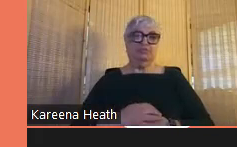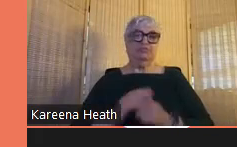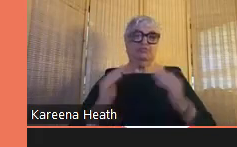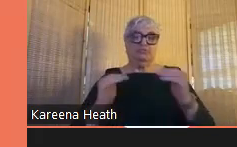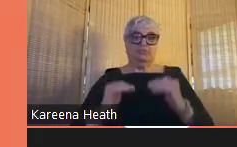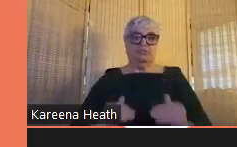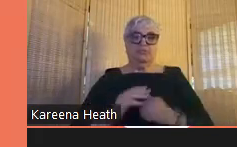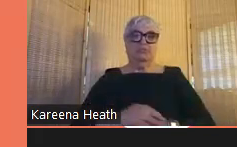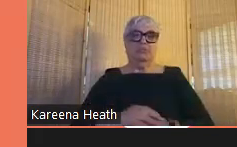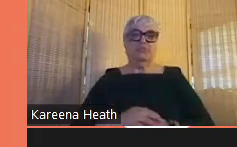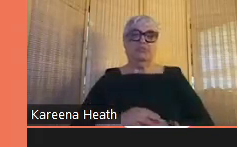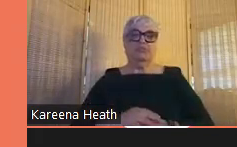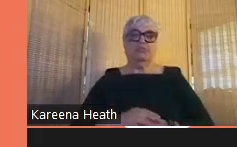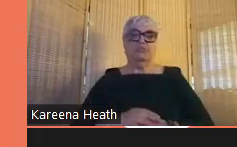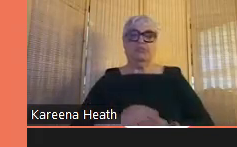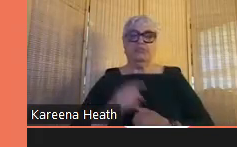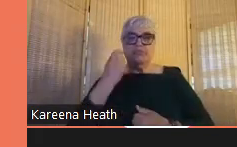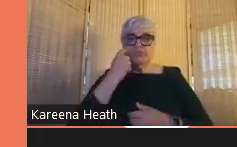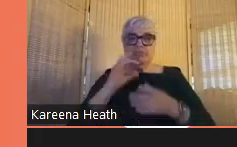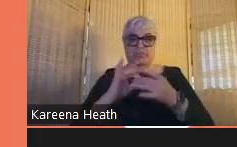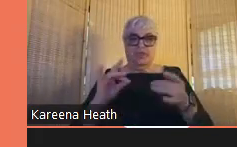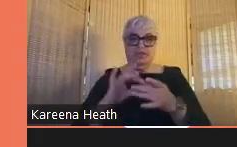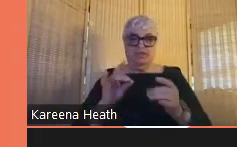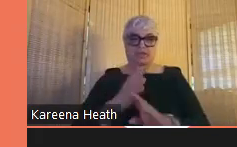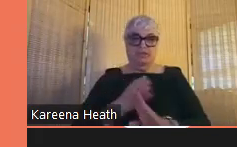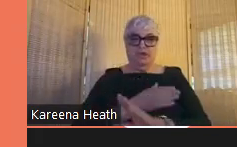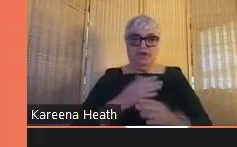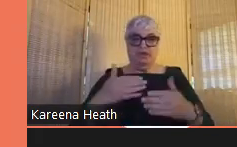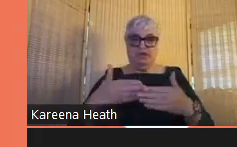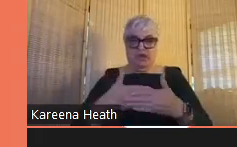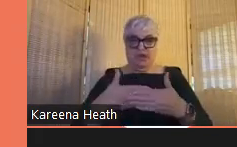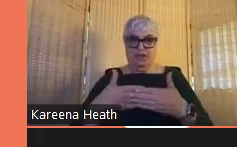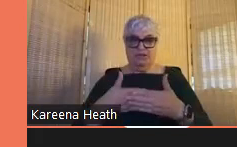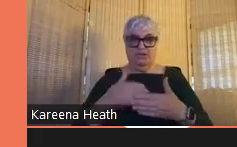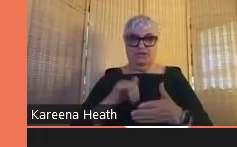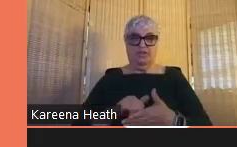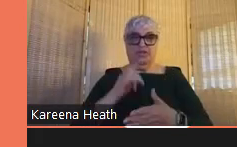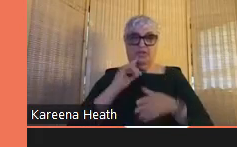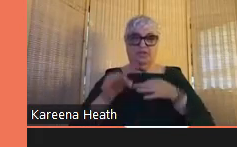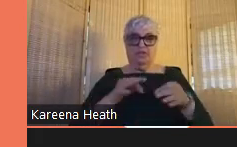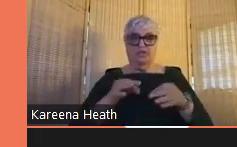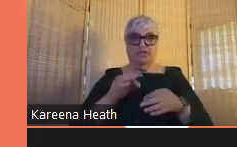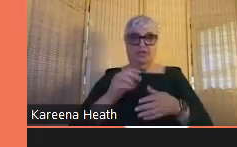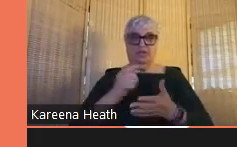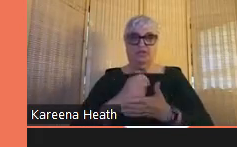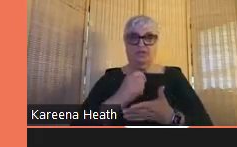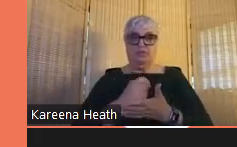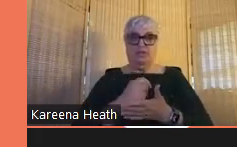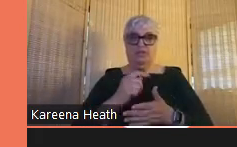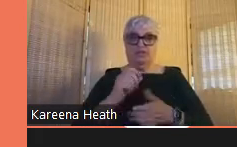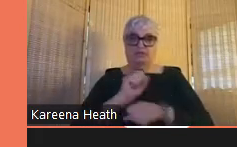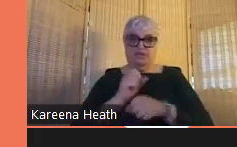Okay, so as just mentioned on the prior slide, what we're looking at here is the definition of treatment personnel and how we have